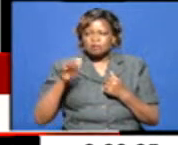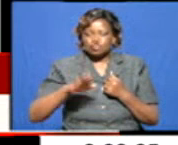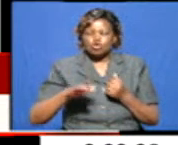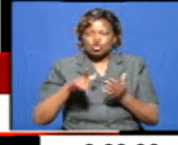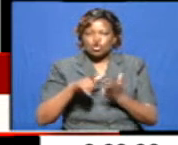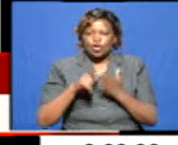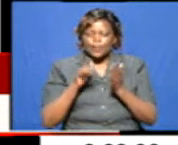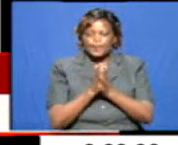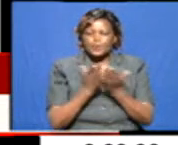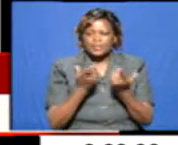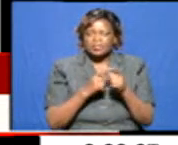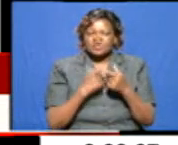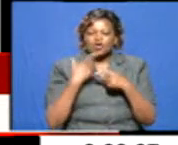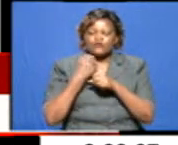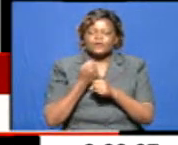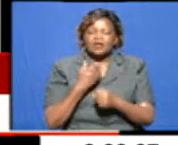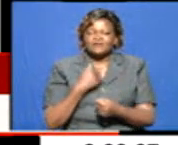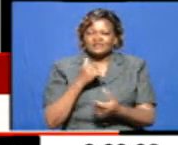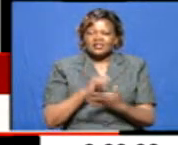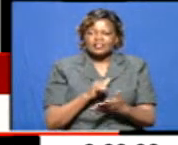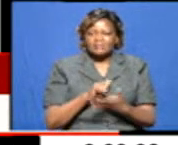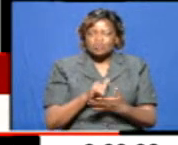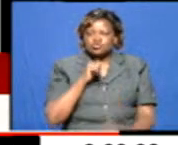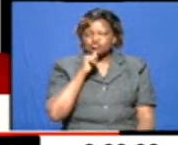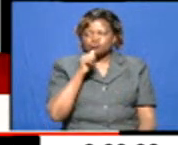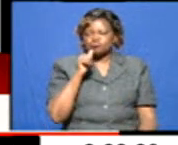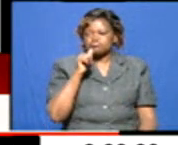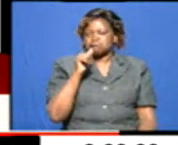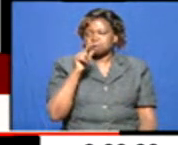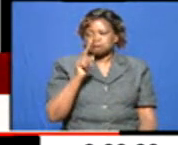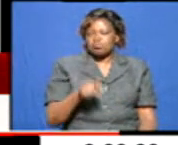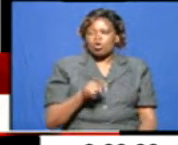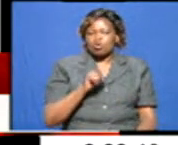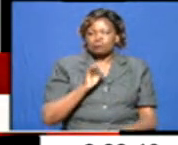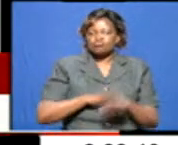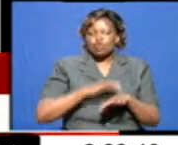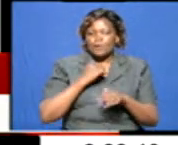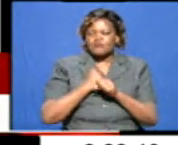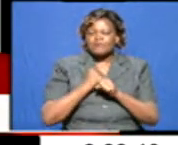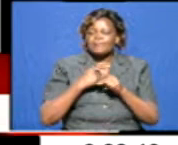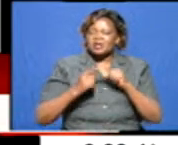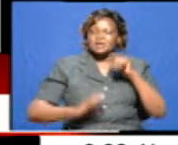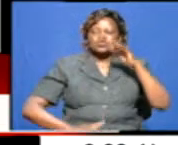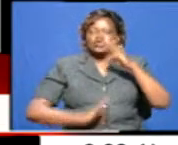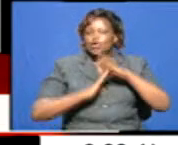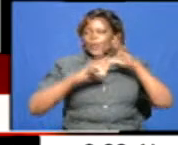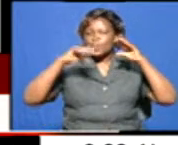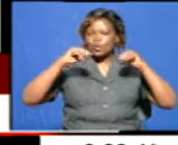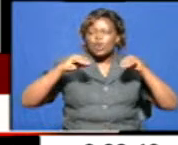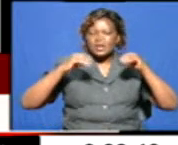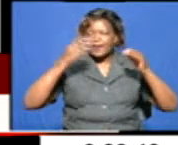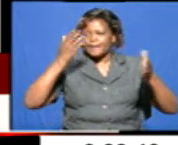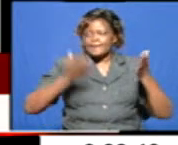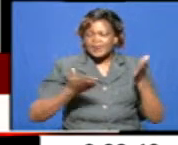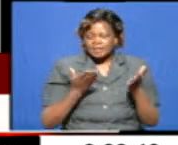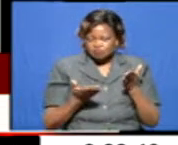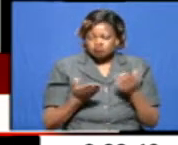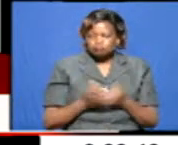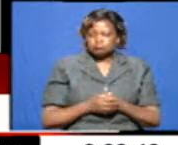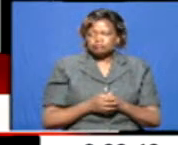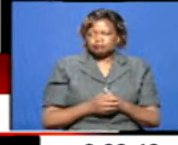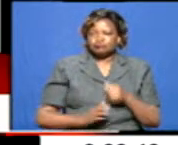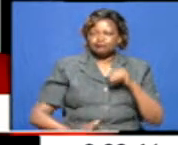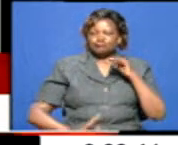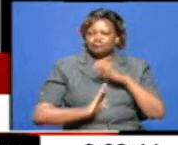gives us confidence that it's not just good performance, but high quality balance sheet, highly